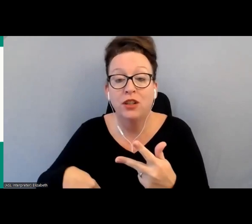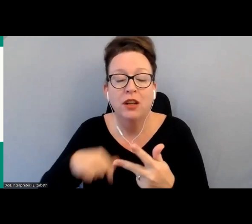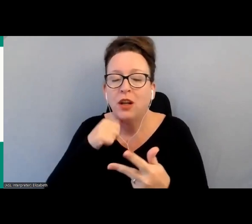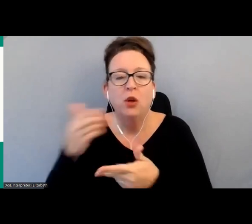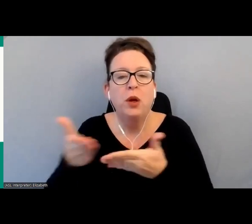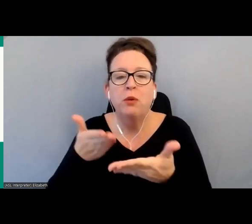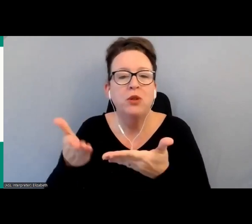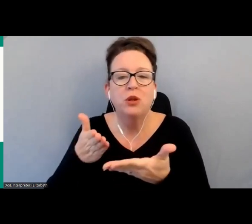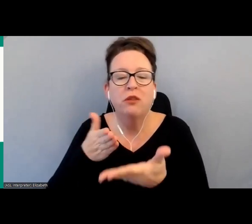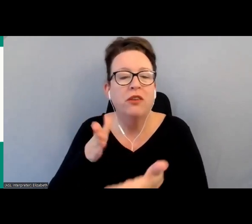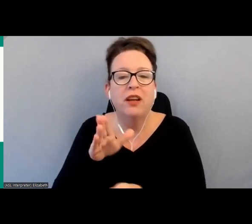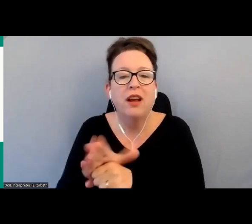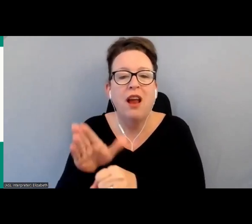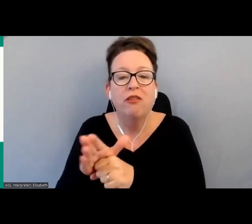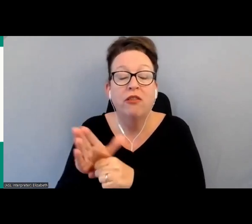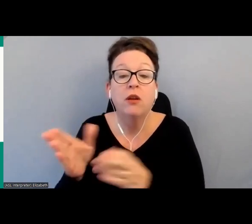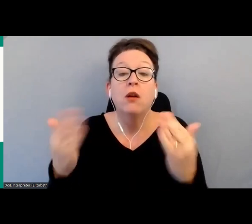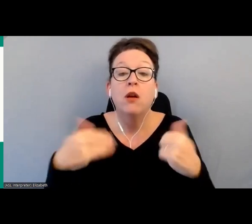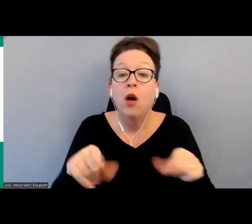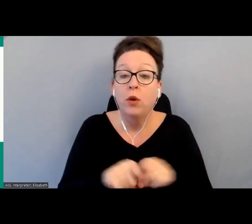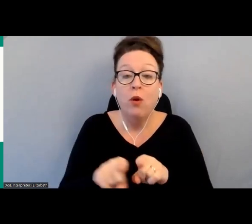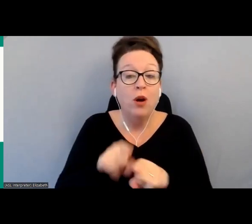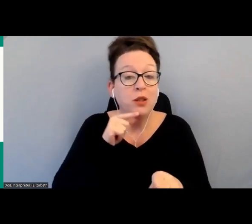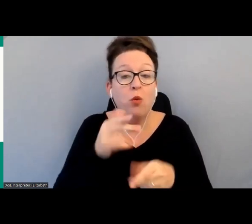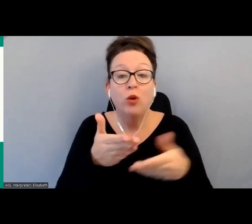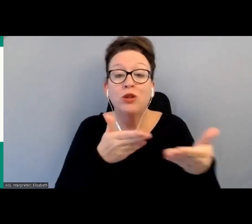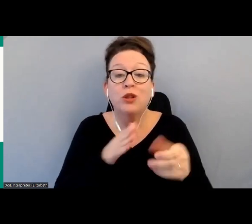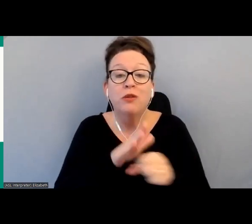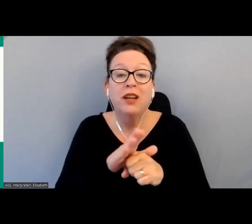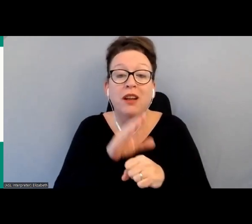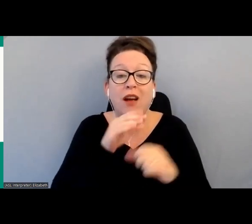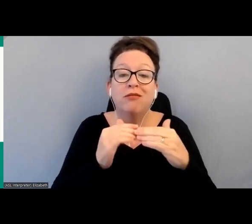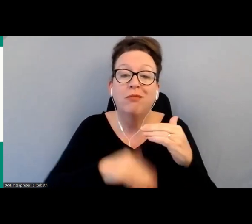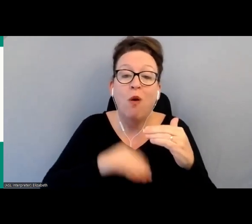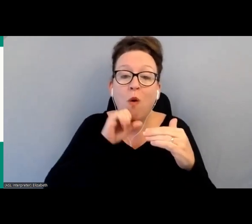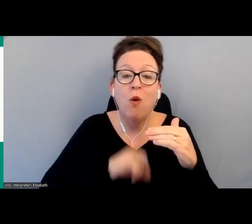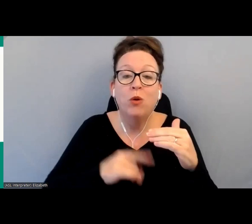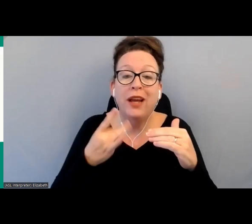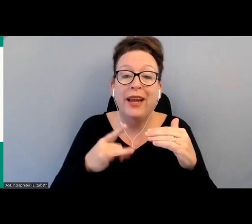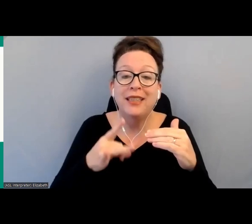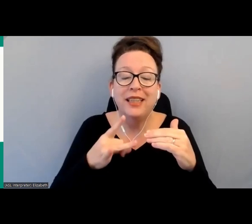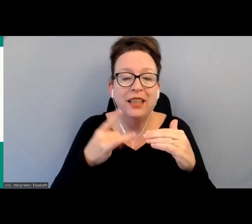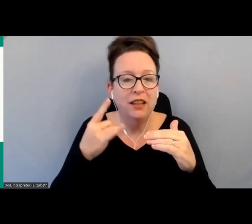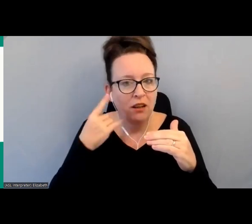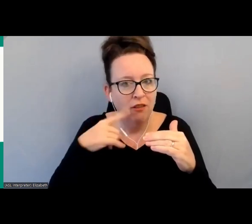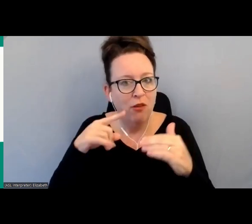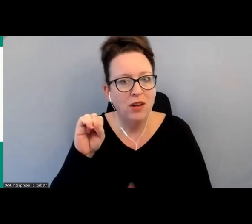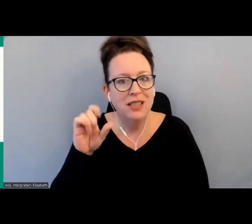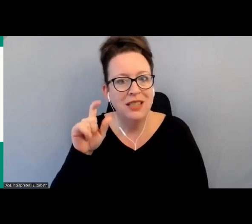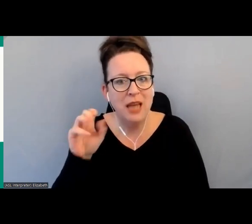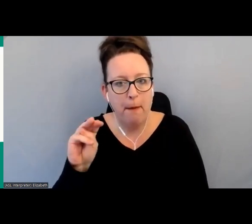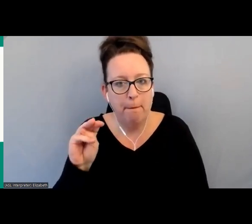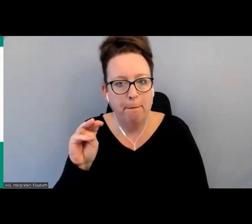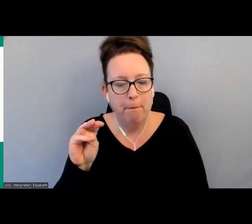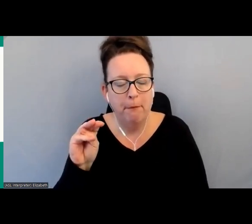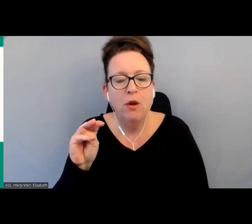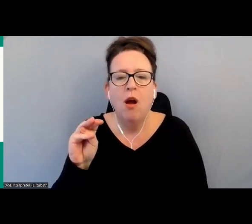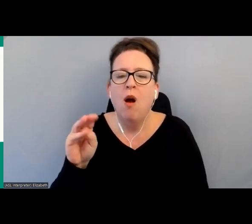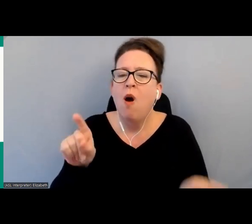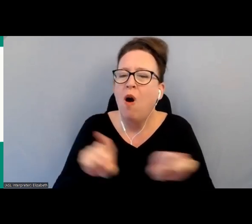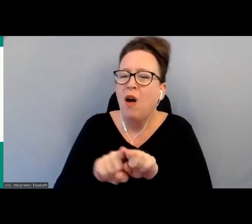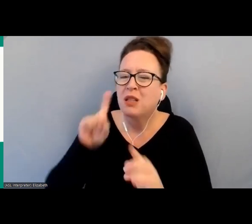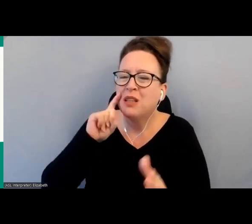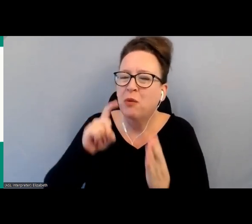to 30-year-olds in the sense of what was available to them in STEM. And then there were also communities